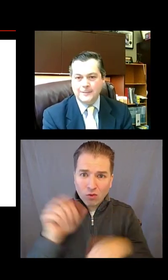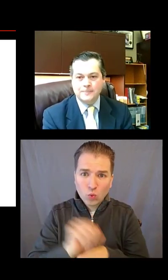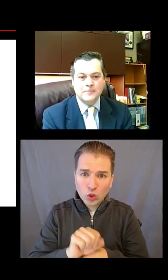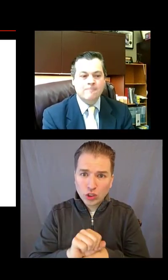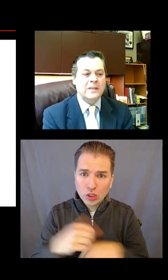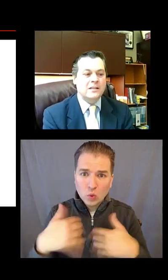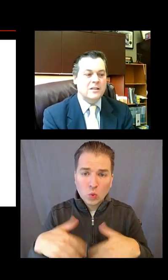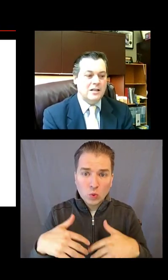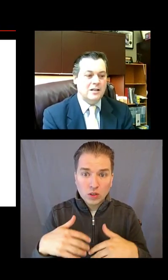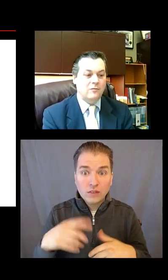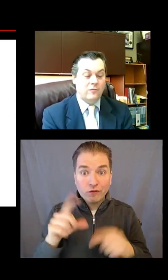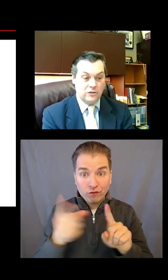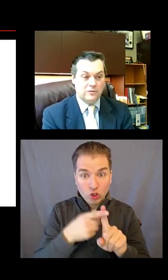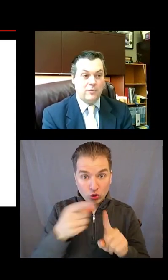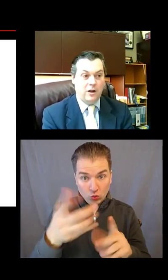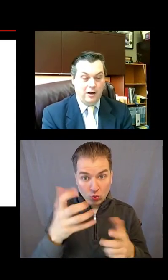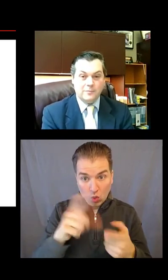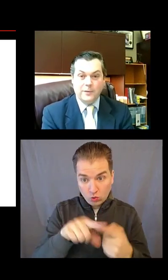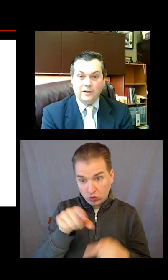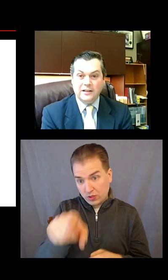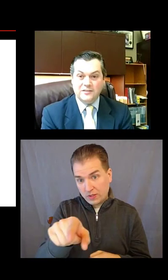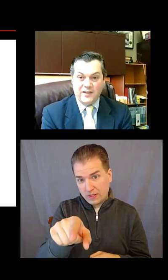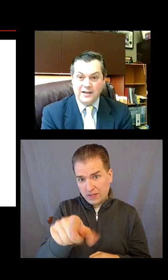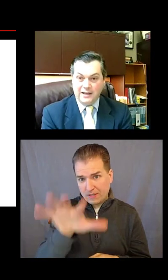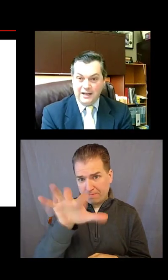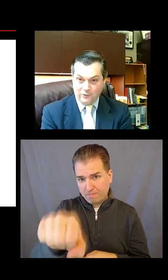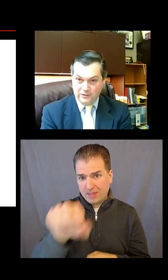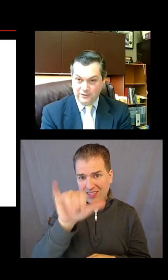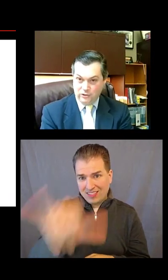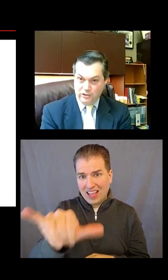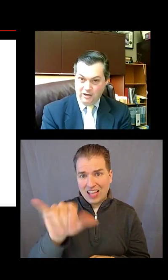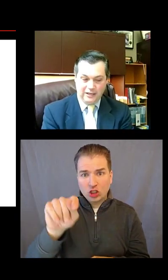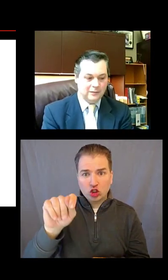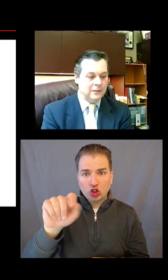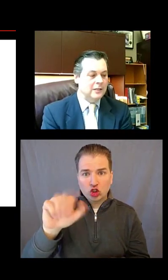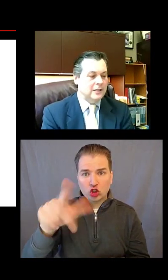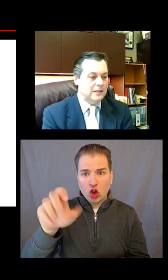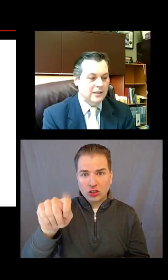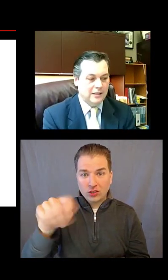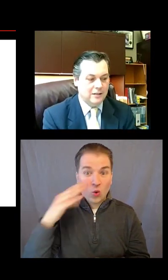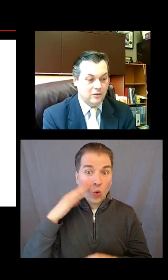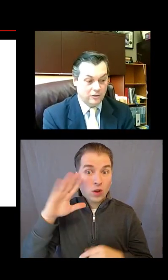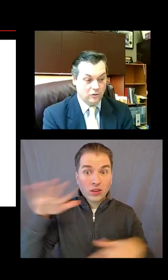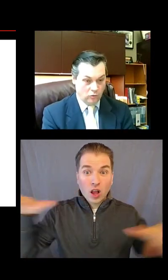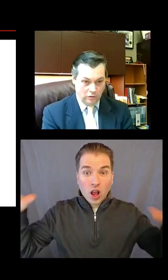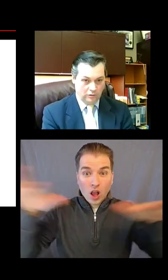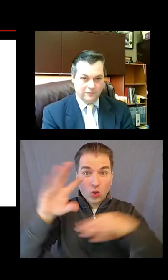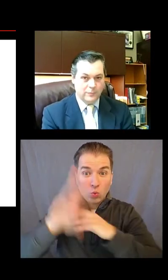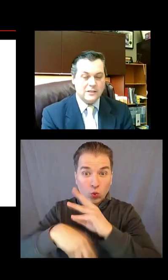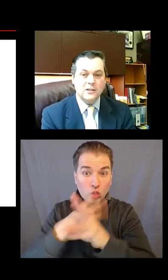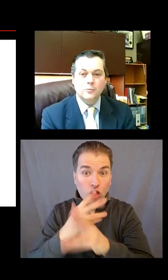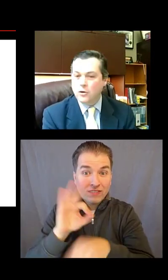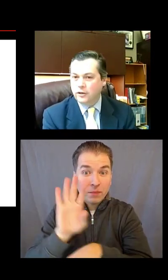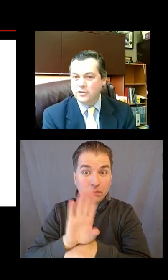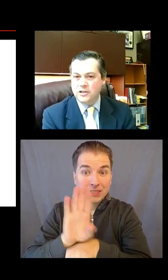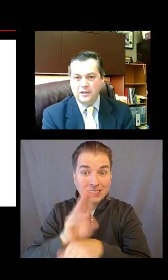anticipates. First hard part is finding an acquisition target. There is a world of business brokers and others